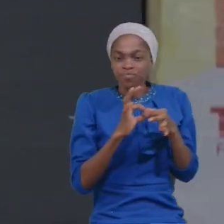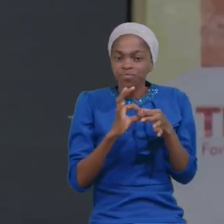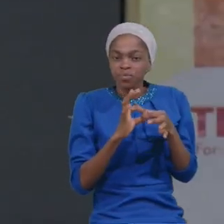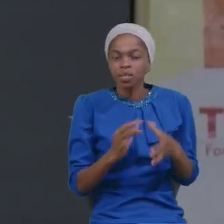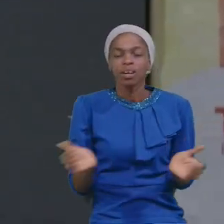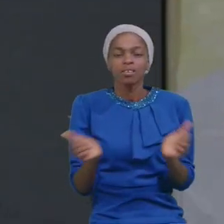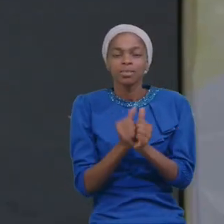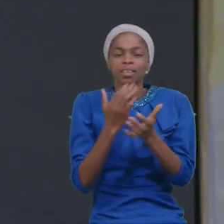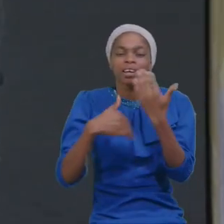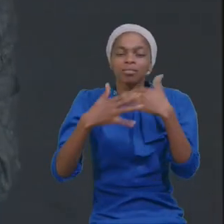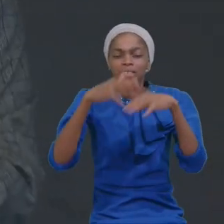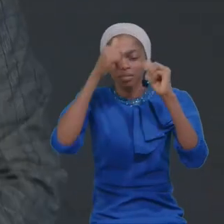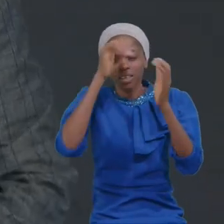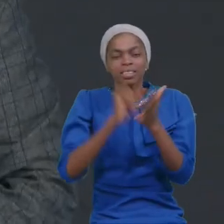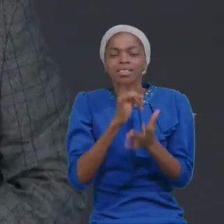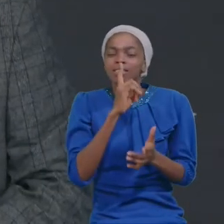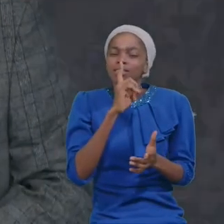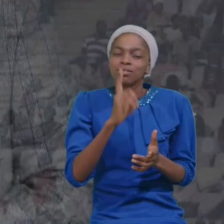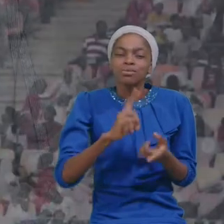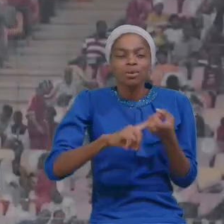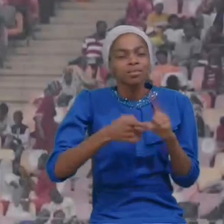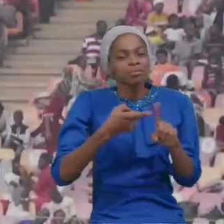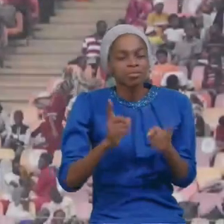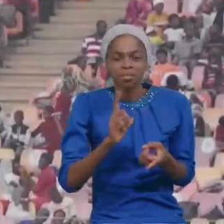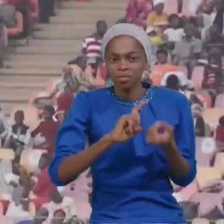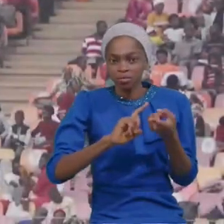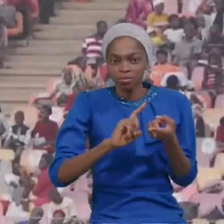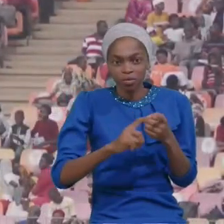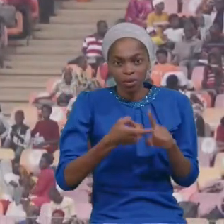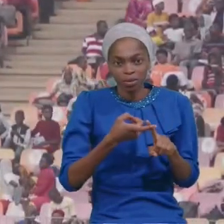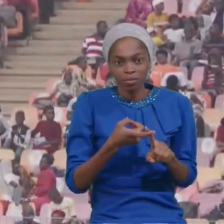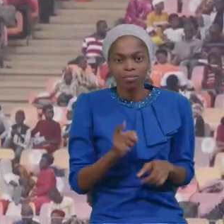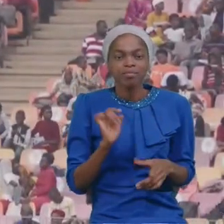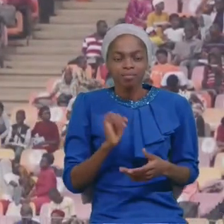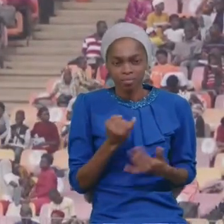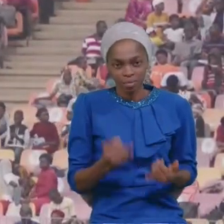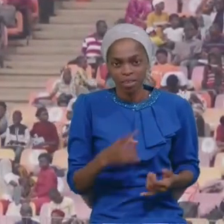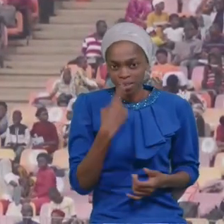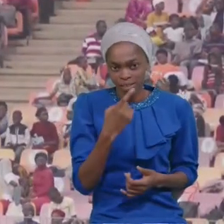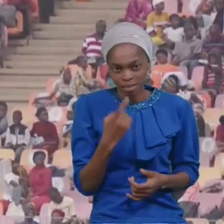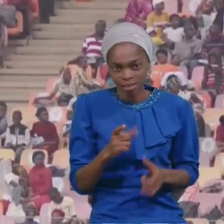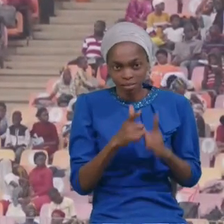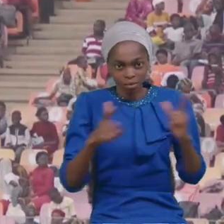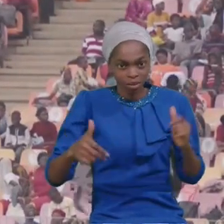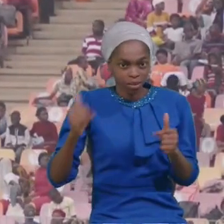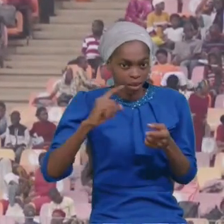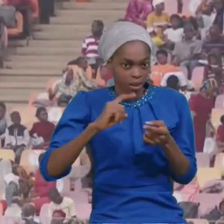greater love has no man than this, that a man, Christ, your friend,